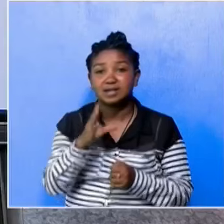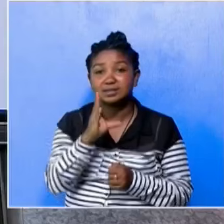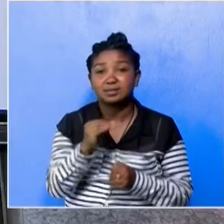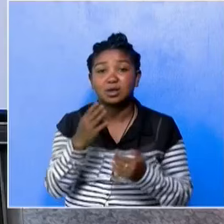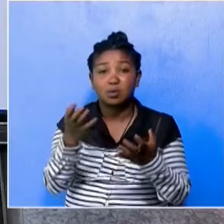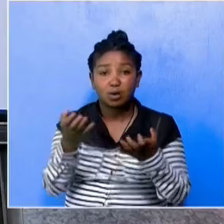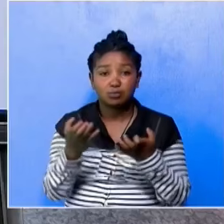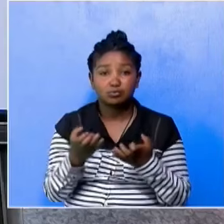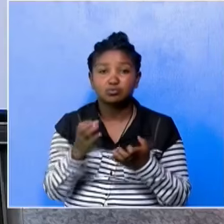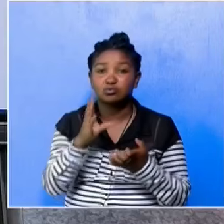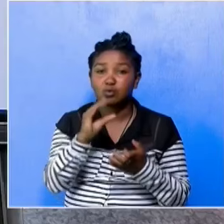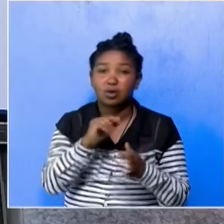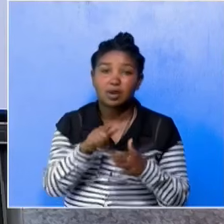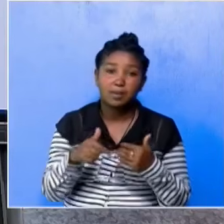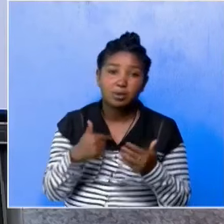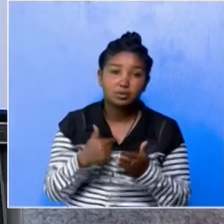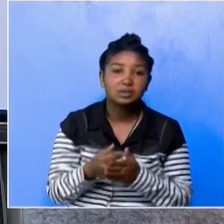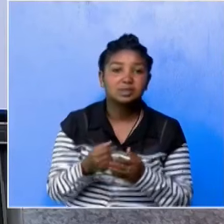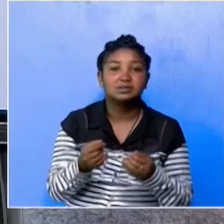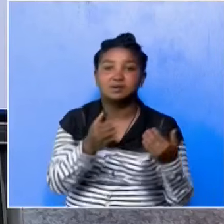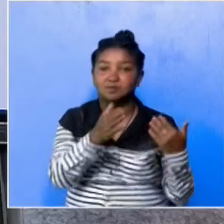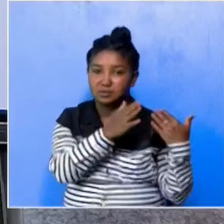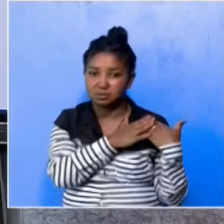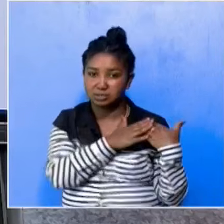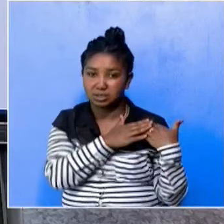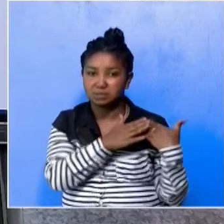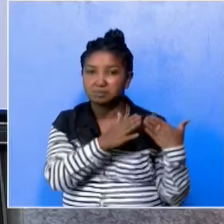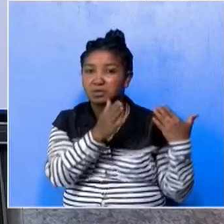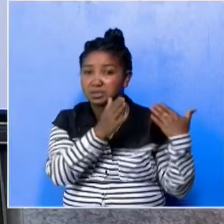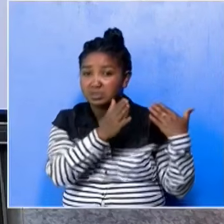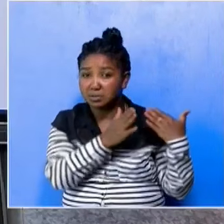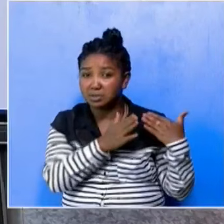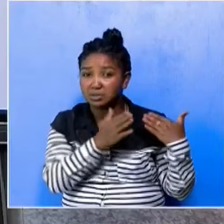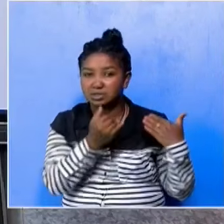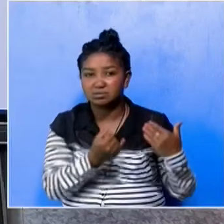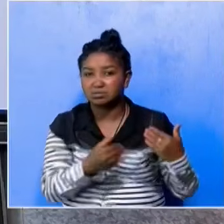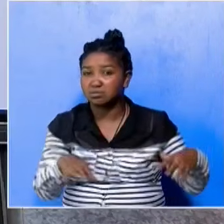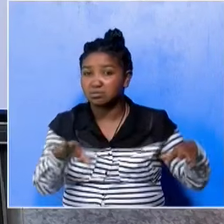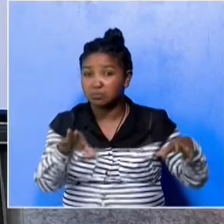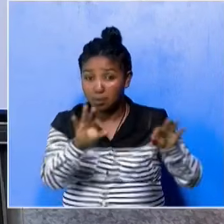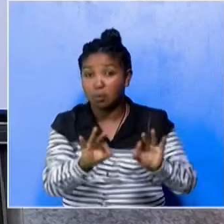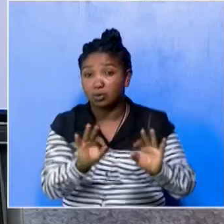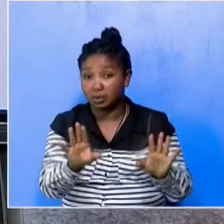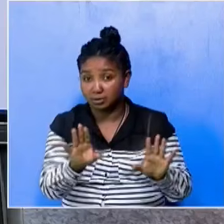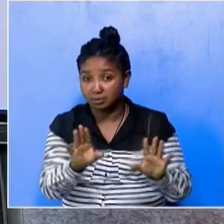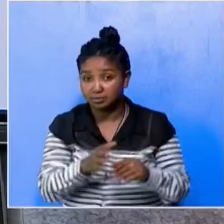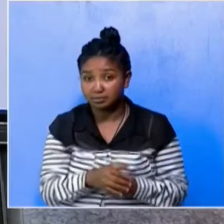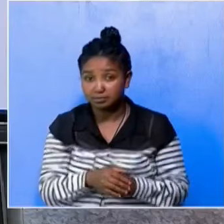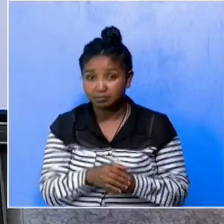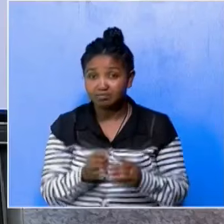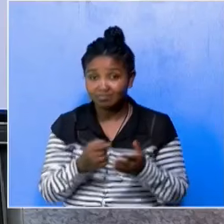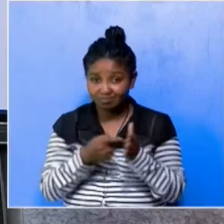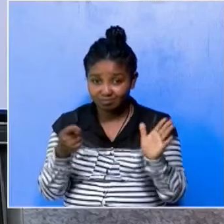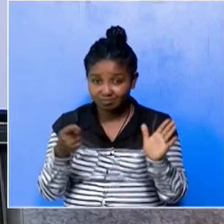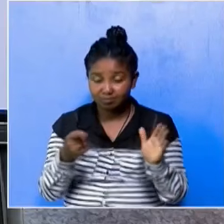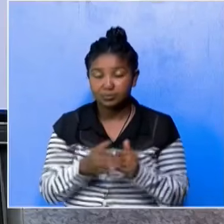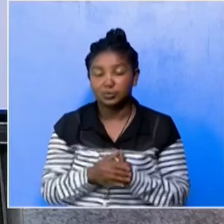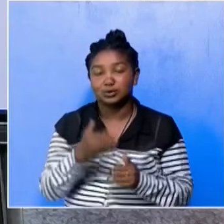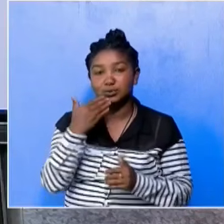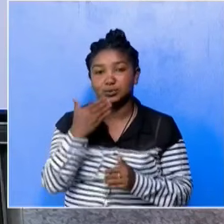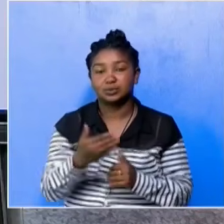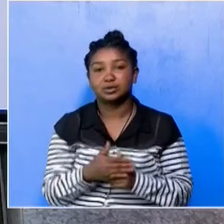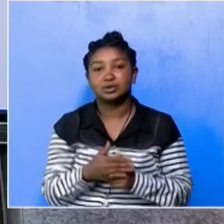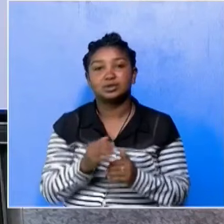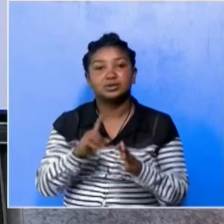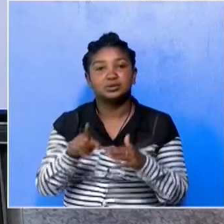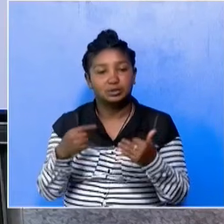wants to talk about the subject. If the subject is important in the sentence. Clear? Good.